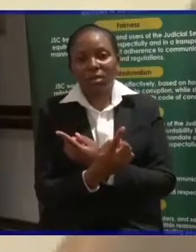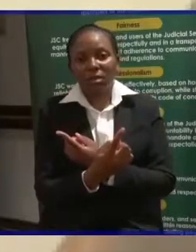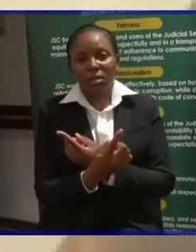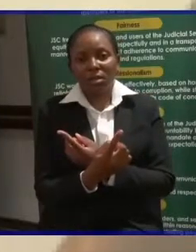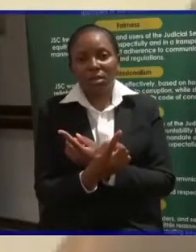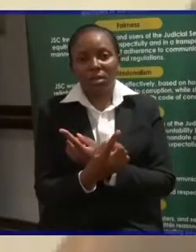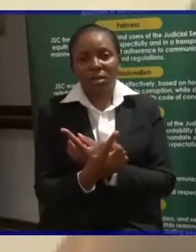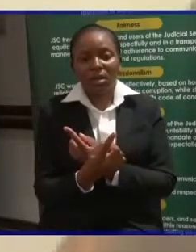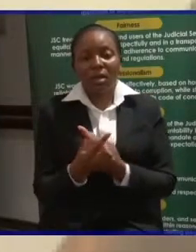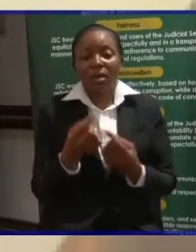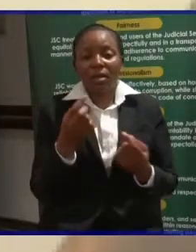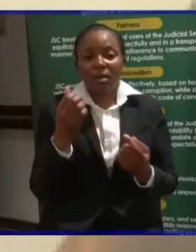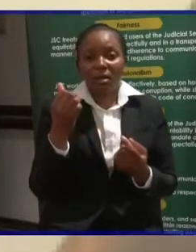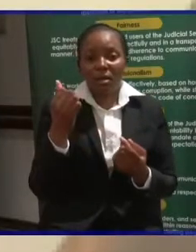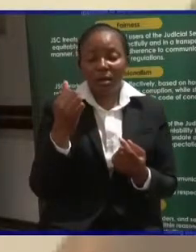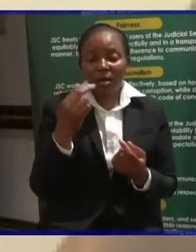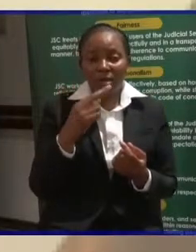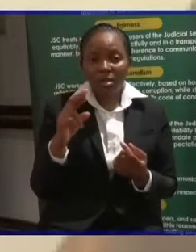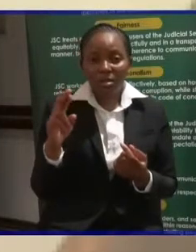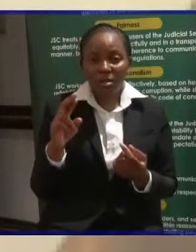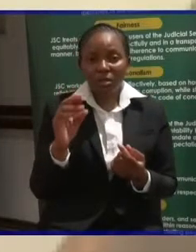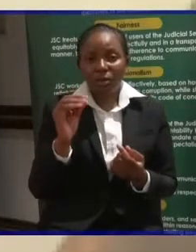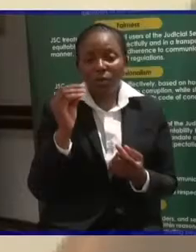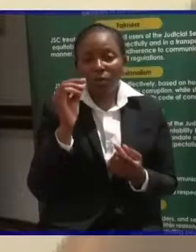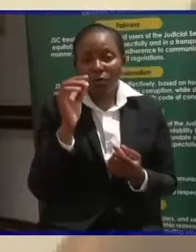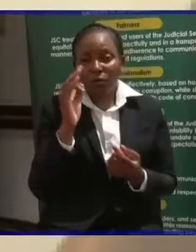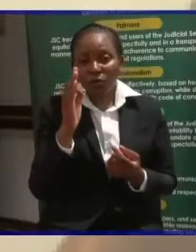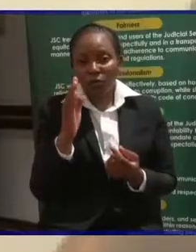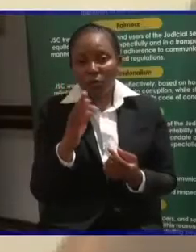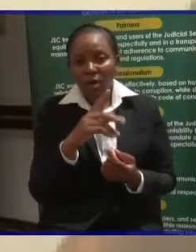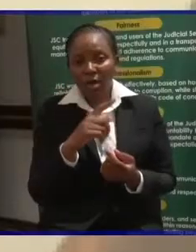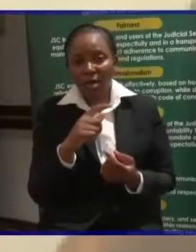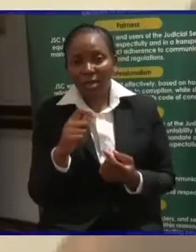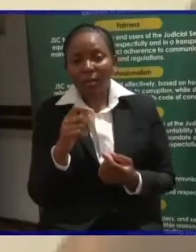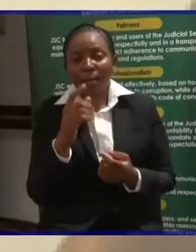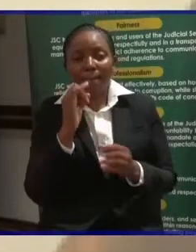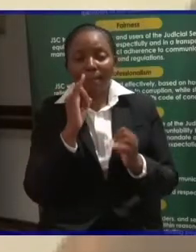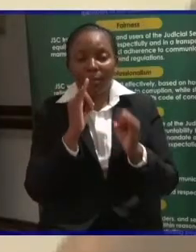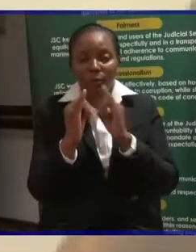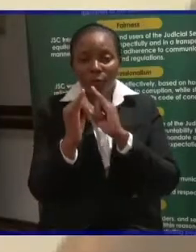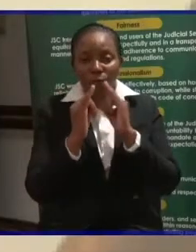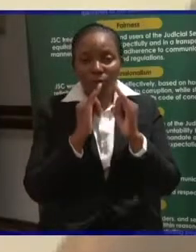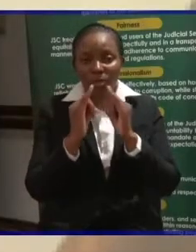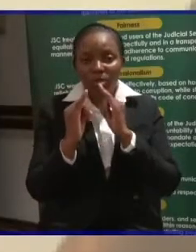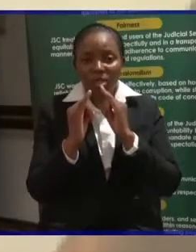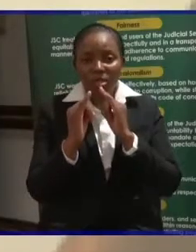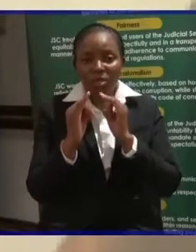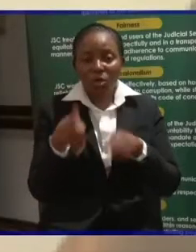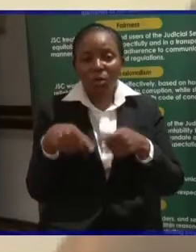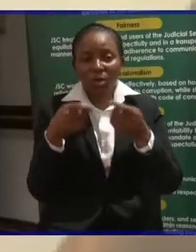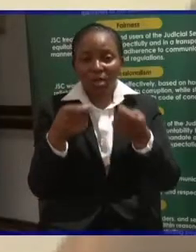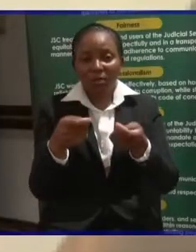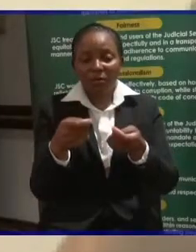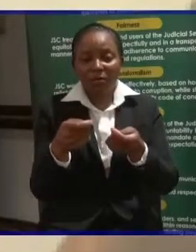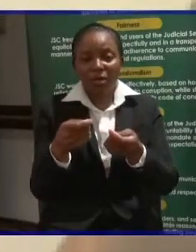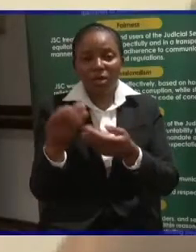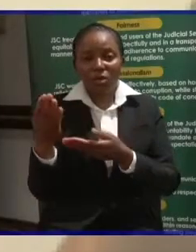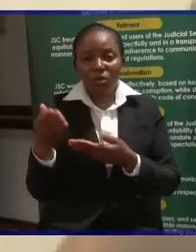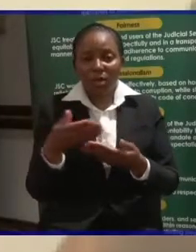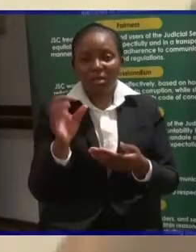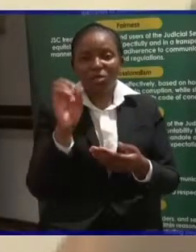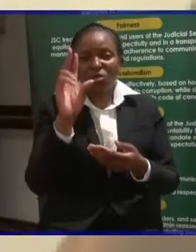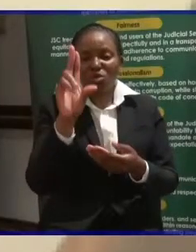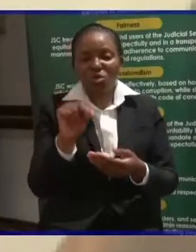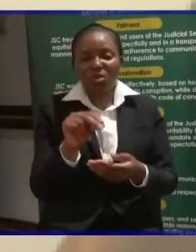the reason for the information to be given to us as it is not clear from your